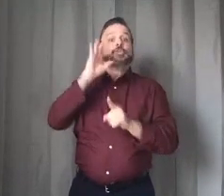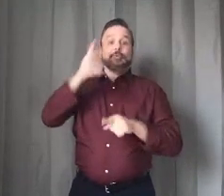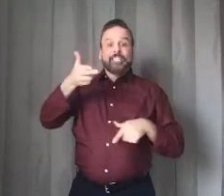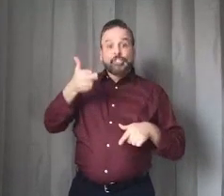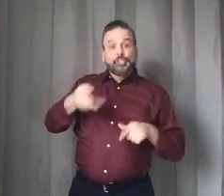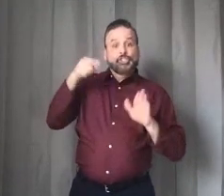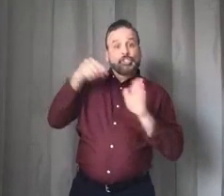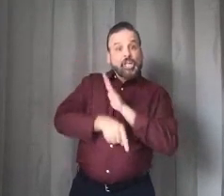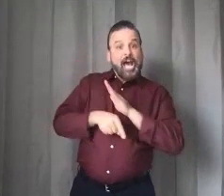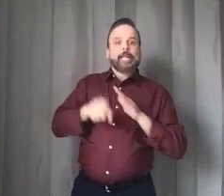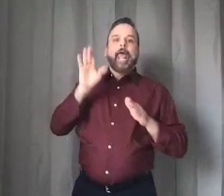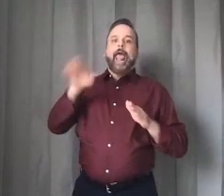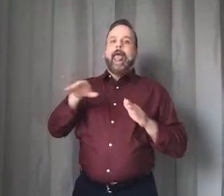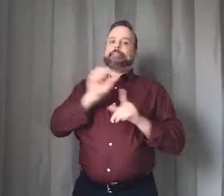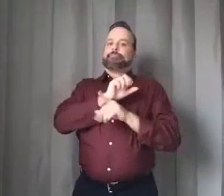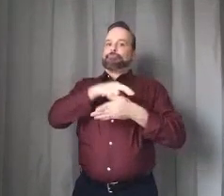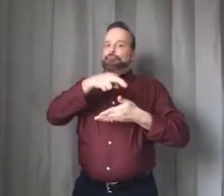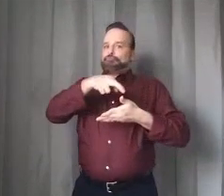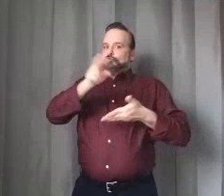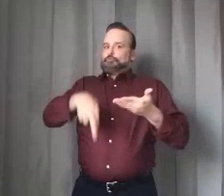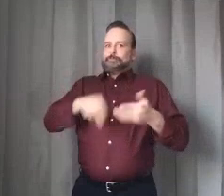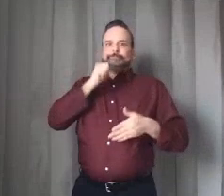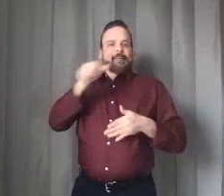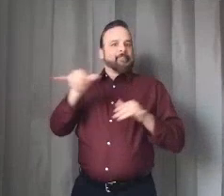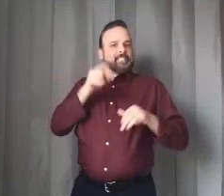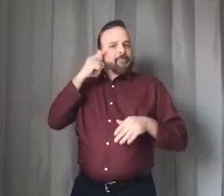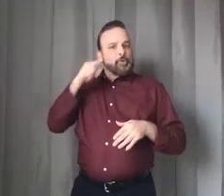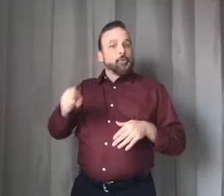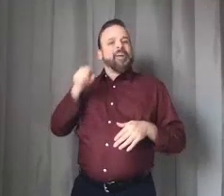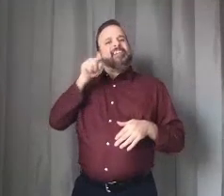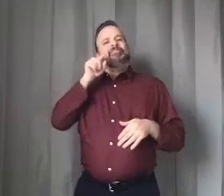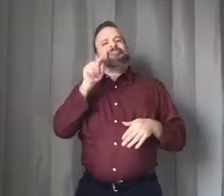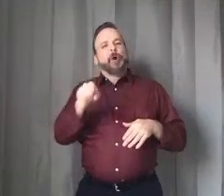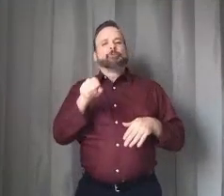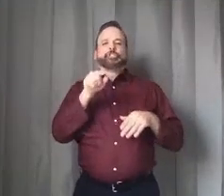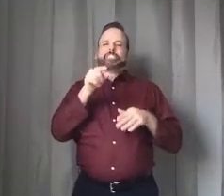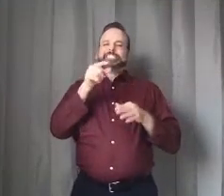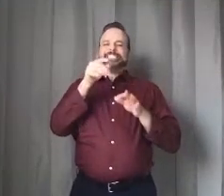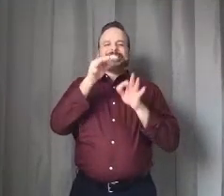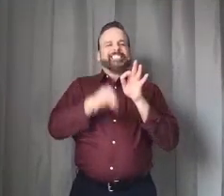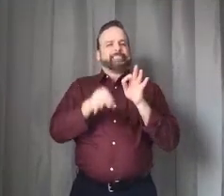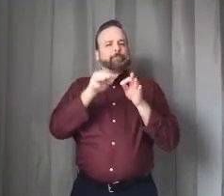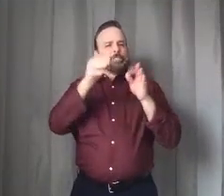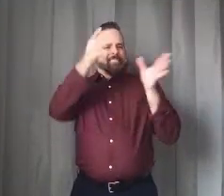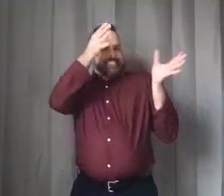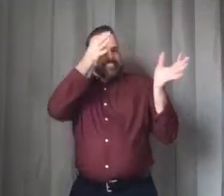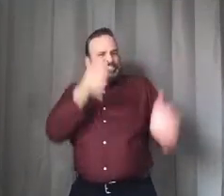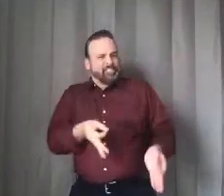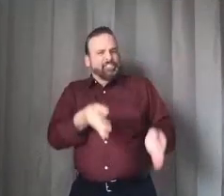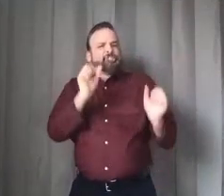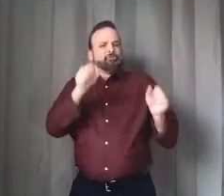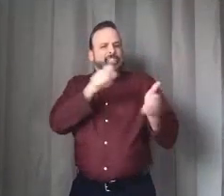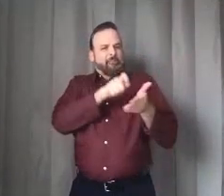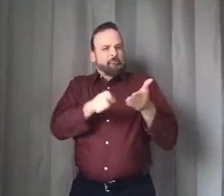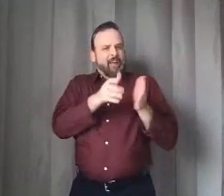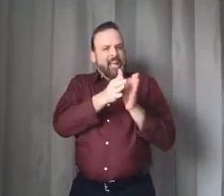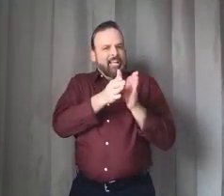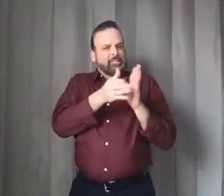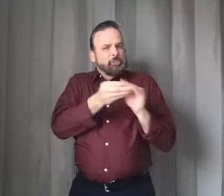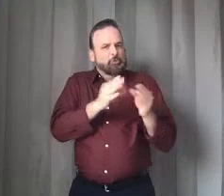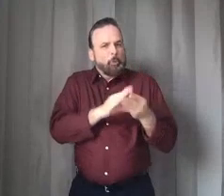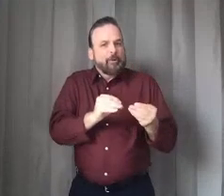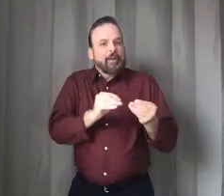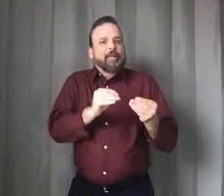consequences won't be the same for you. So those are the things that, like, are little decisions that could be made in a story that just come from just being